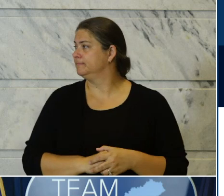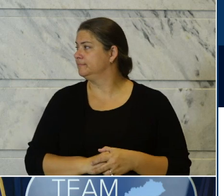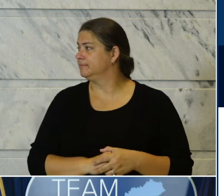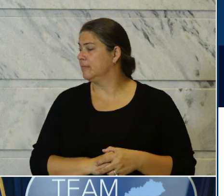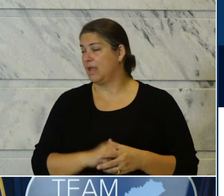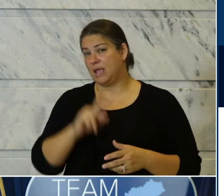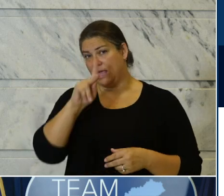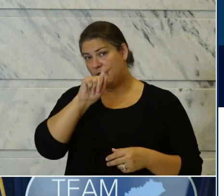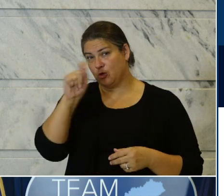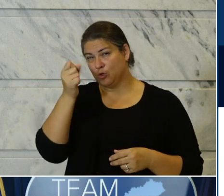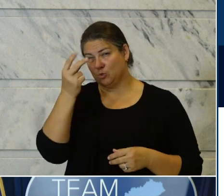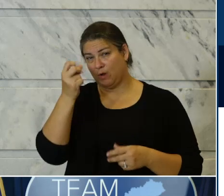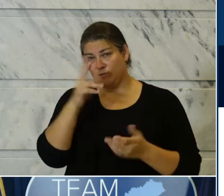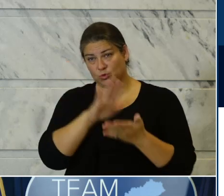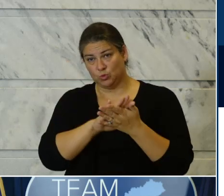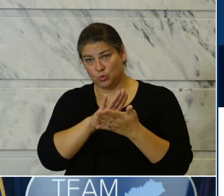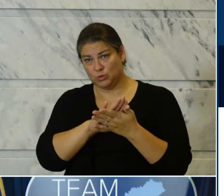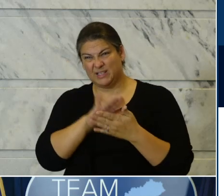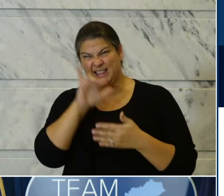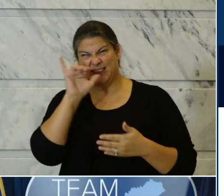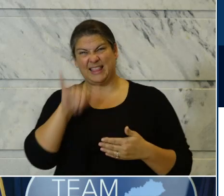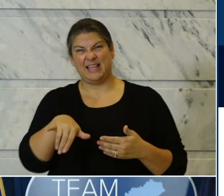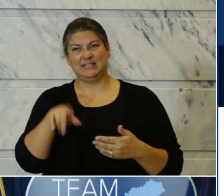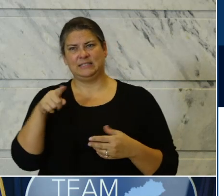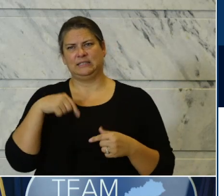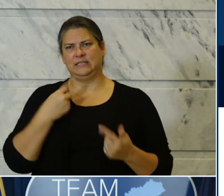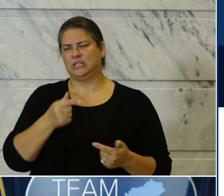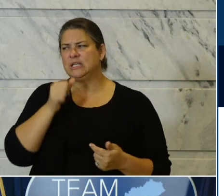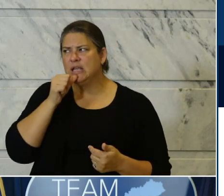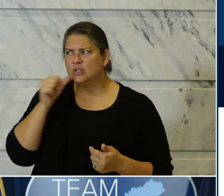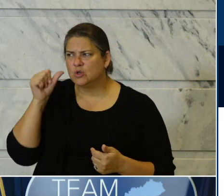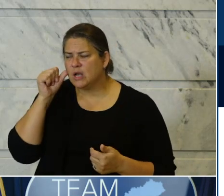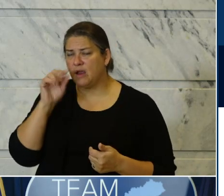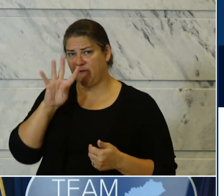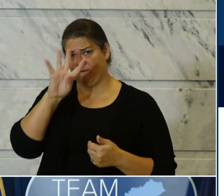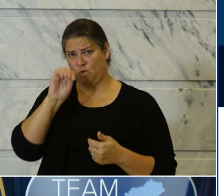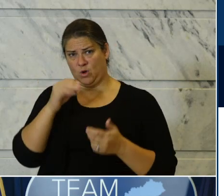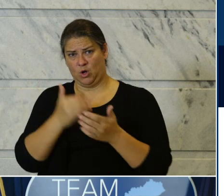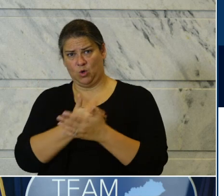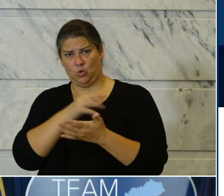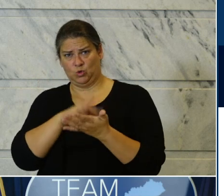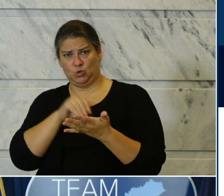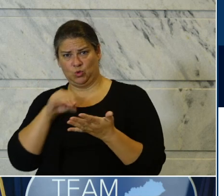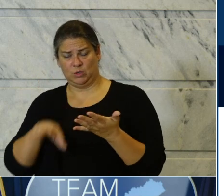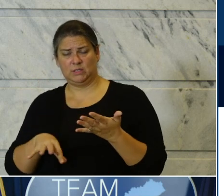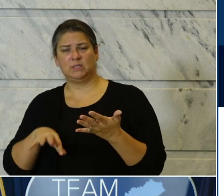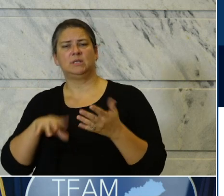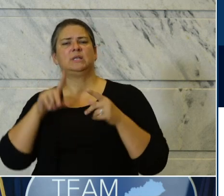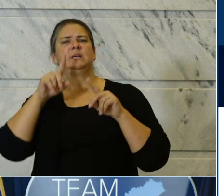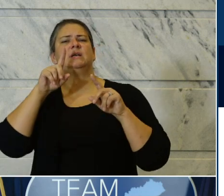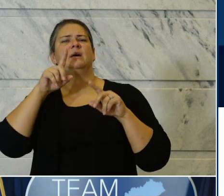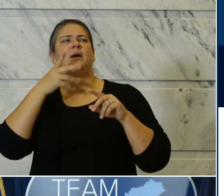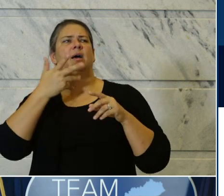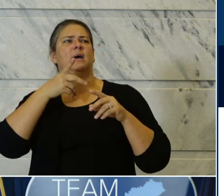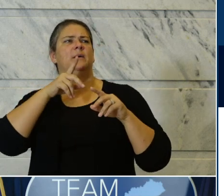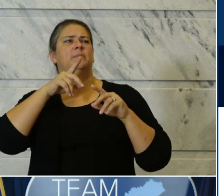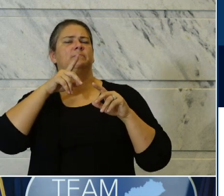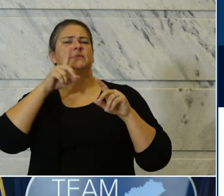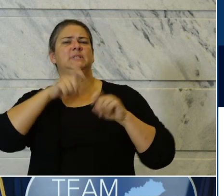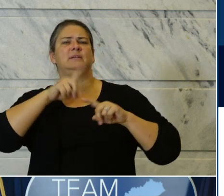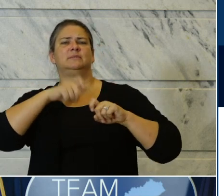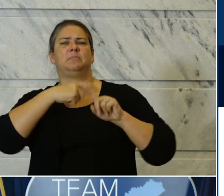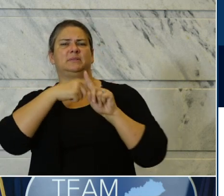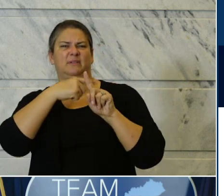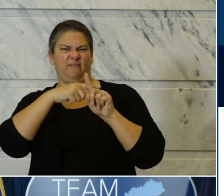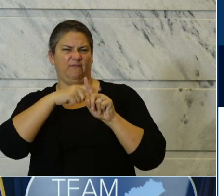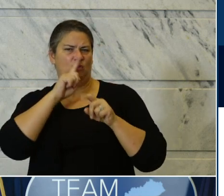K through 12 schools, and this is since yesterday: 40 new students tested positive, 14 faculty or